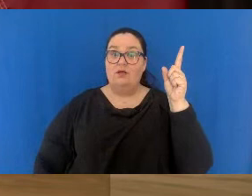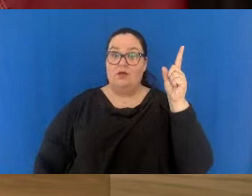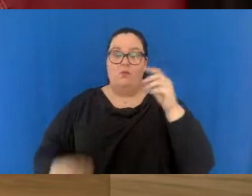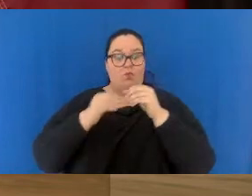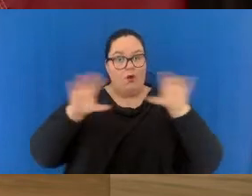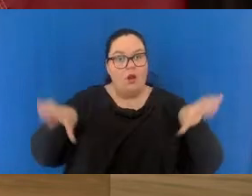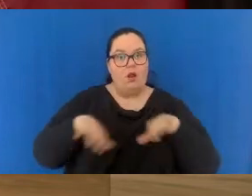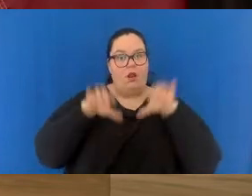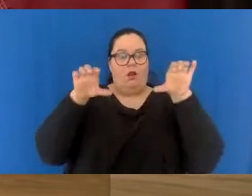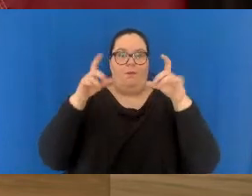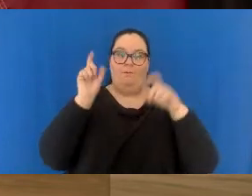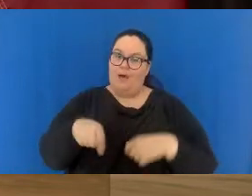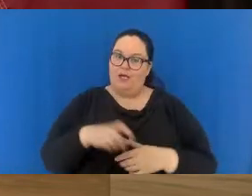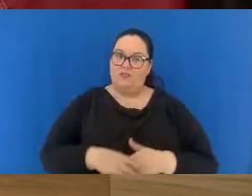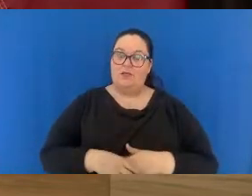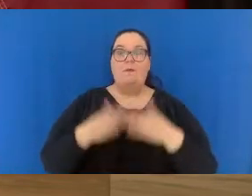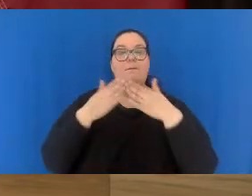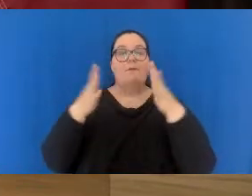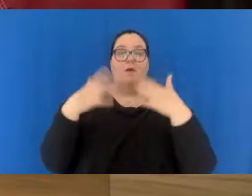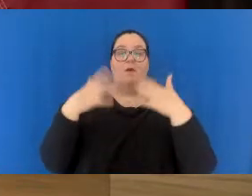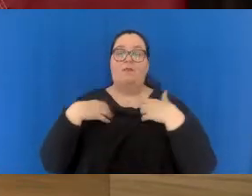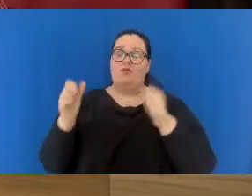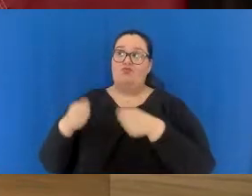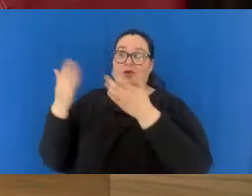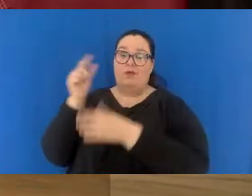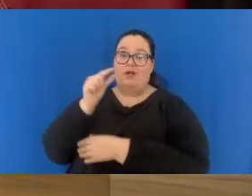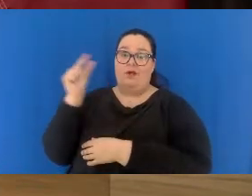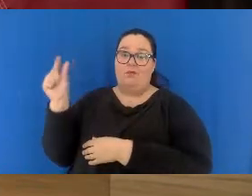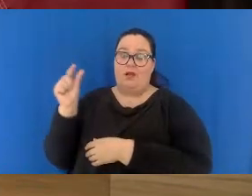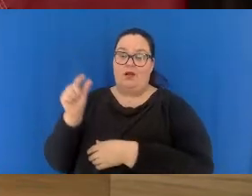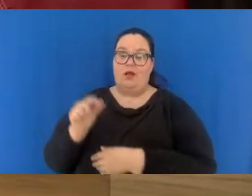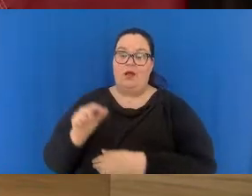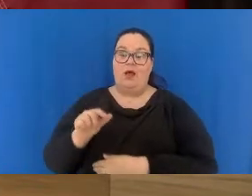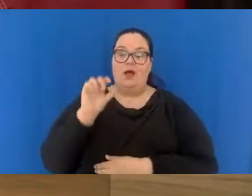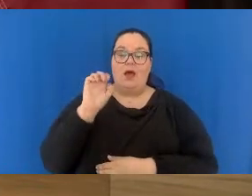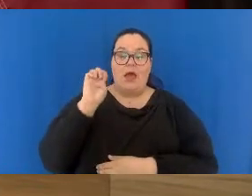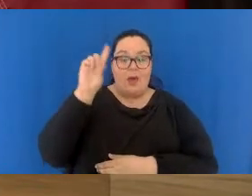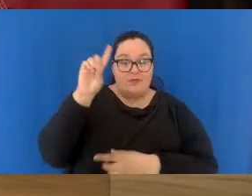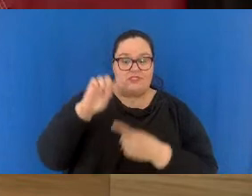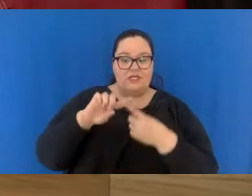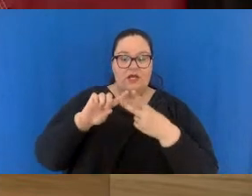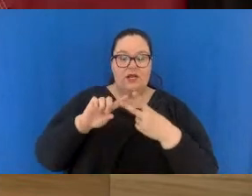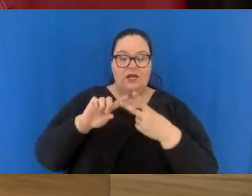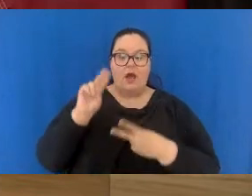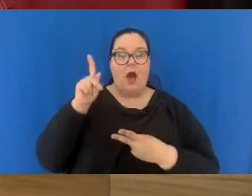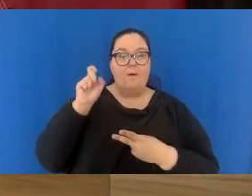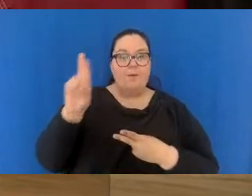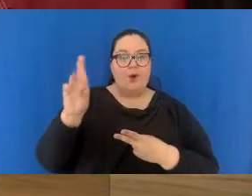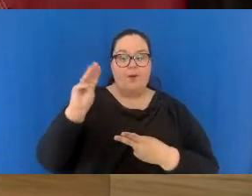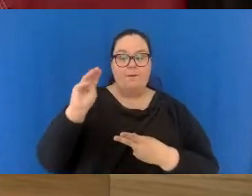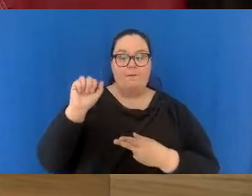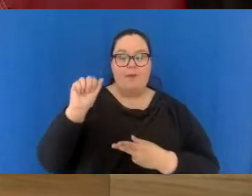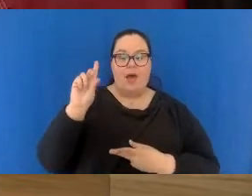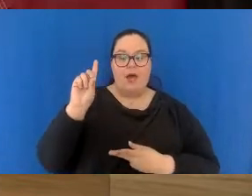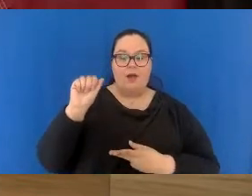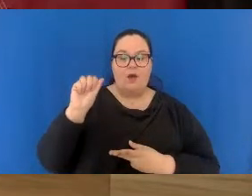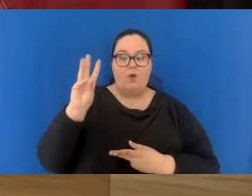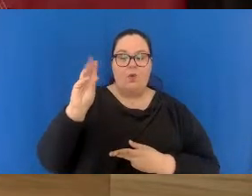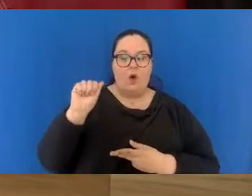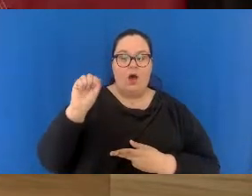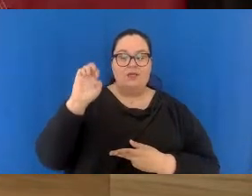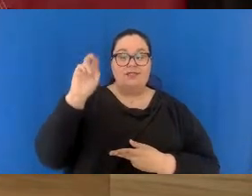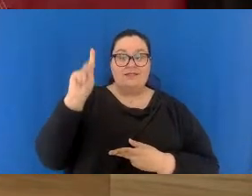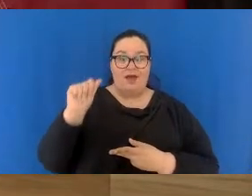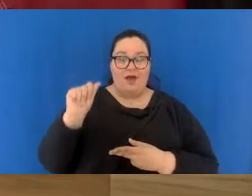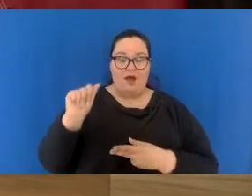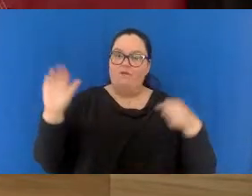Today, Public Health recommended to Cabinet that Edmundston and the Upper Madawaska region go under full lockdown effective midnight tonight. Other